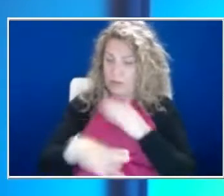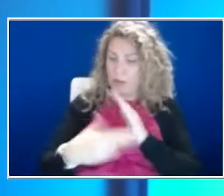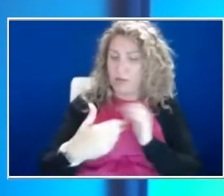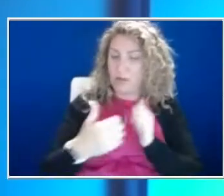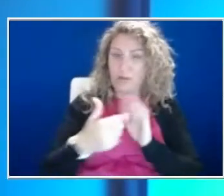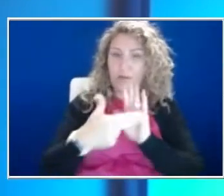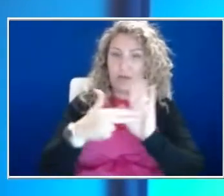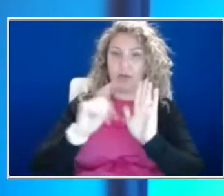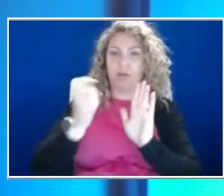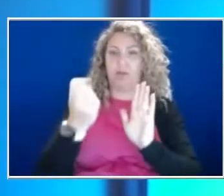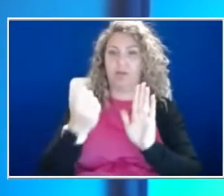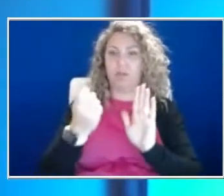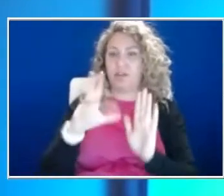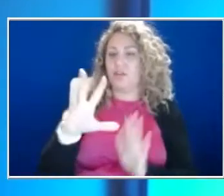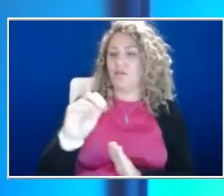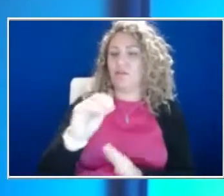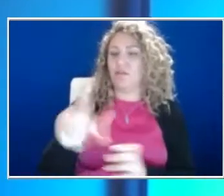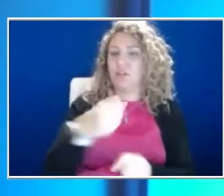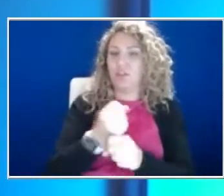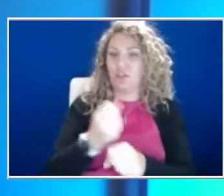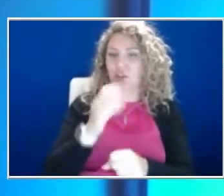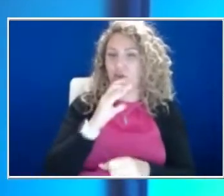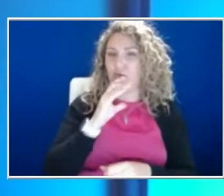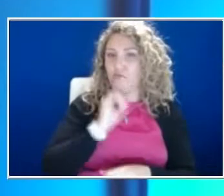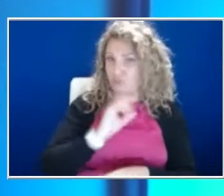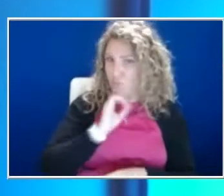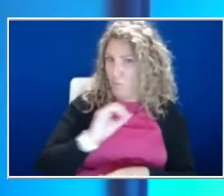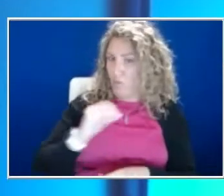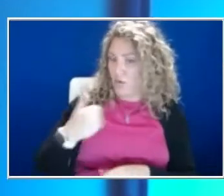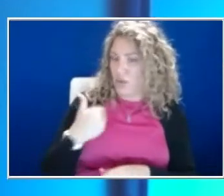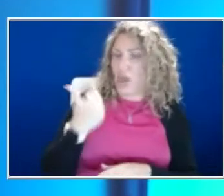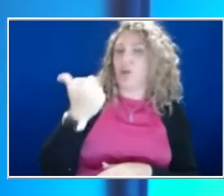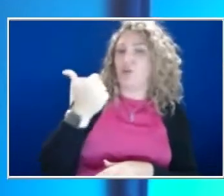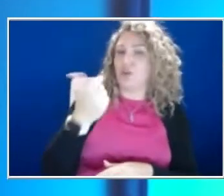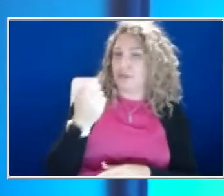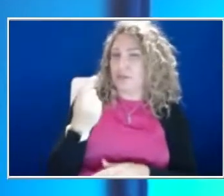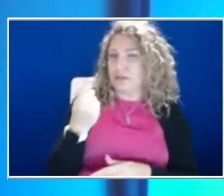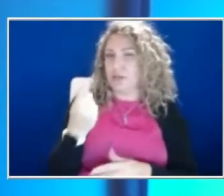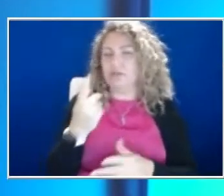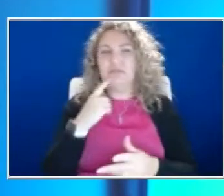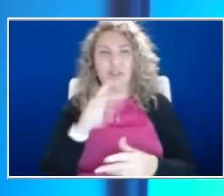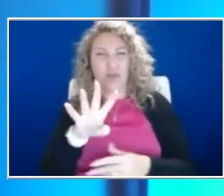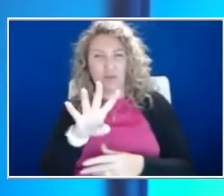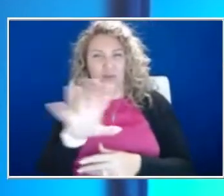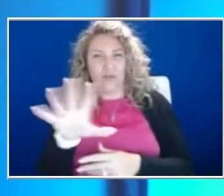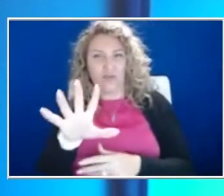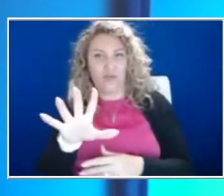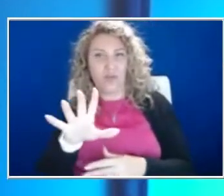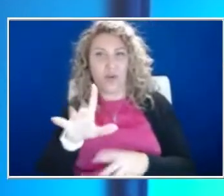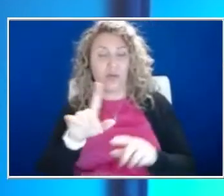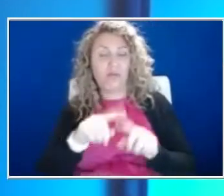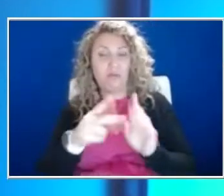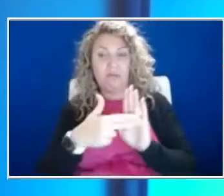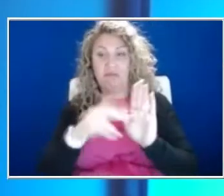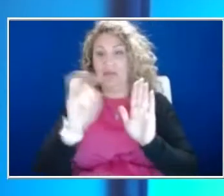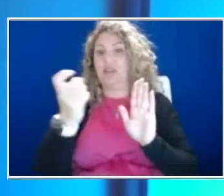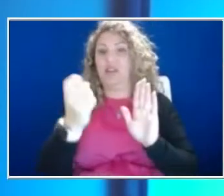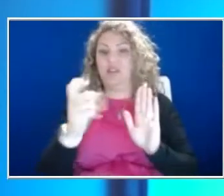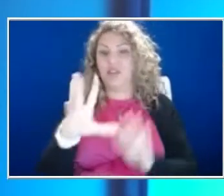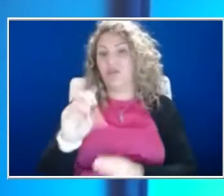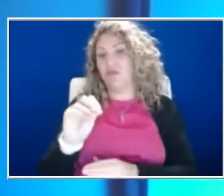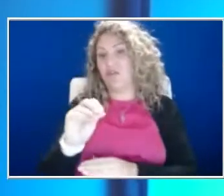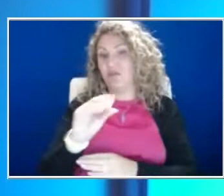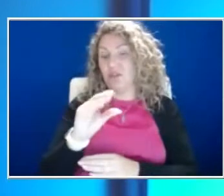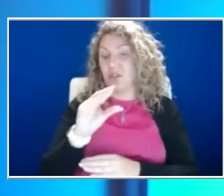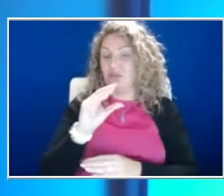50 years or younger, and so that has actually gone up just a little bit. It used to be 45. So if you have a diagnosis at the age of 50 or younger, you should really have genetic